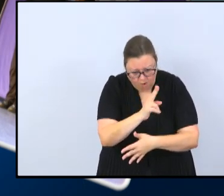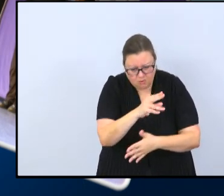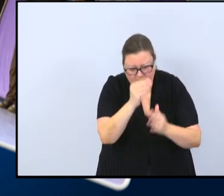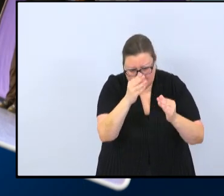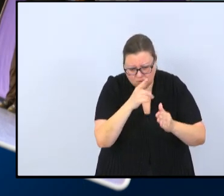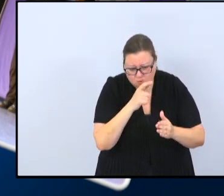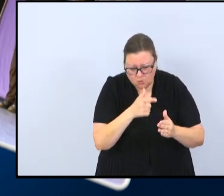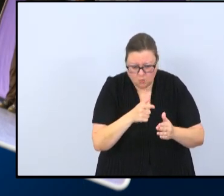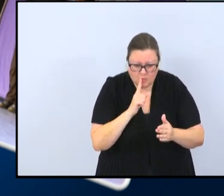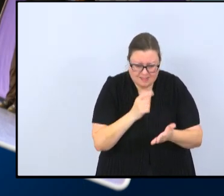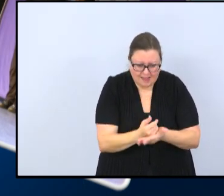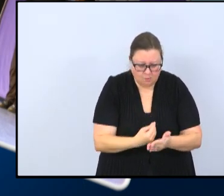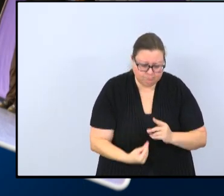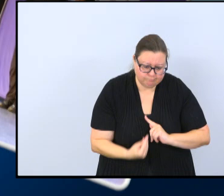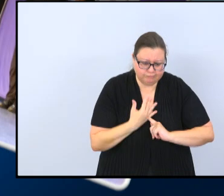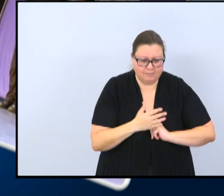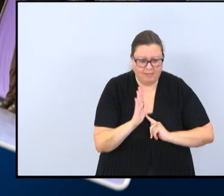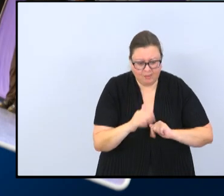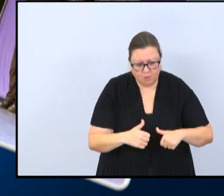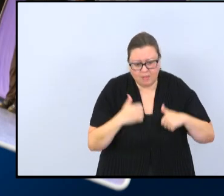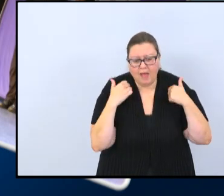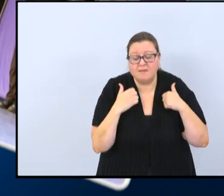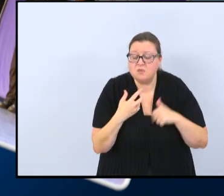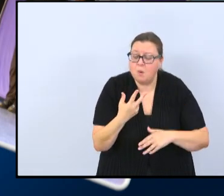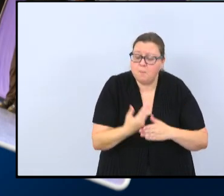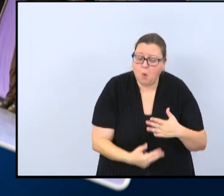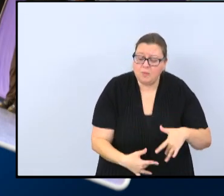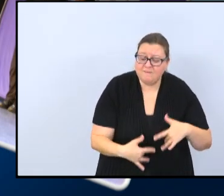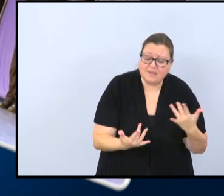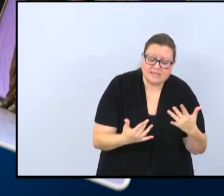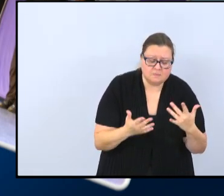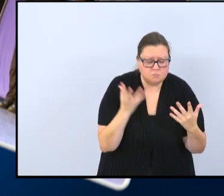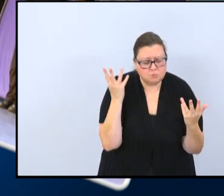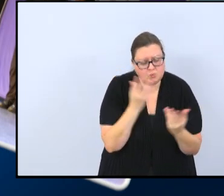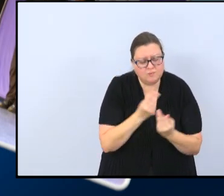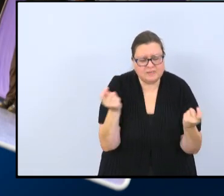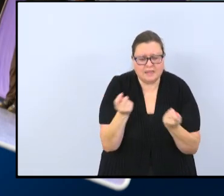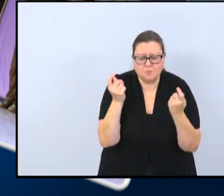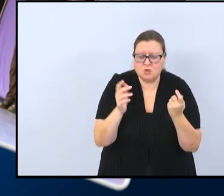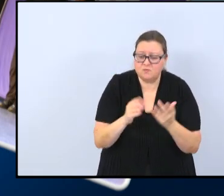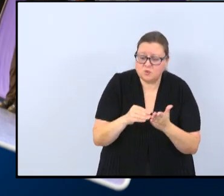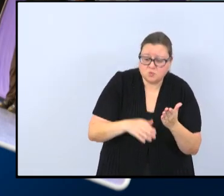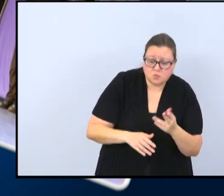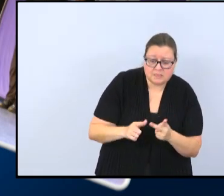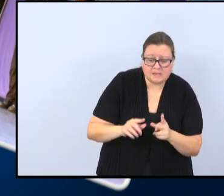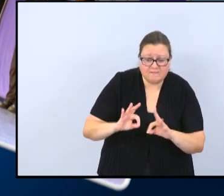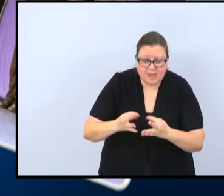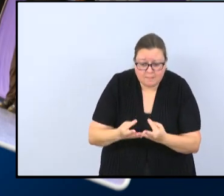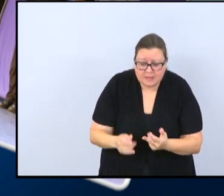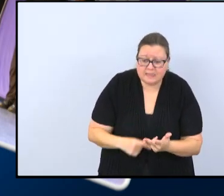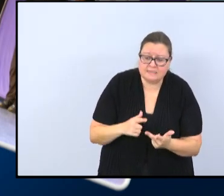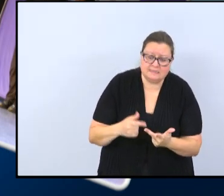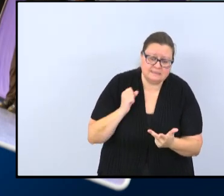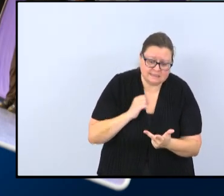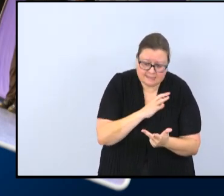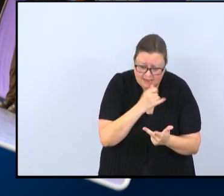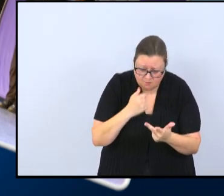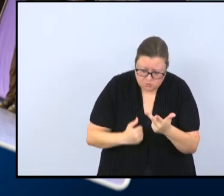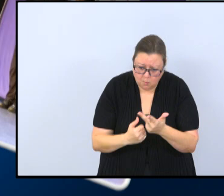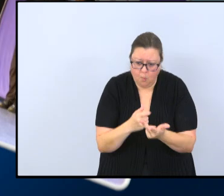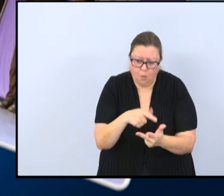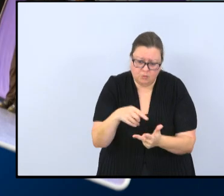a difference in their lives. Both events were beautiful celebrations of our students, their families, and so many of our staff who support